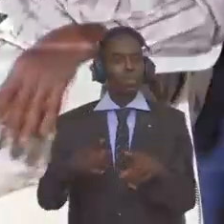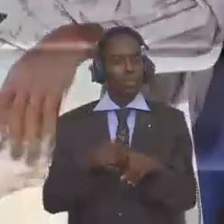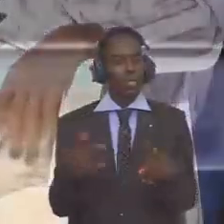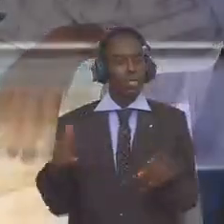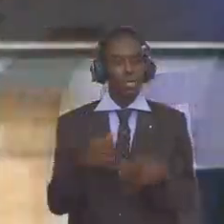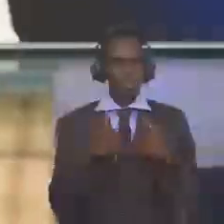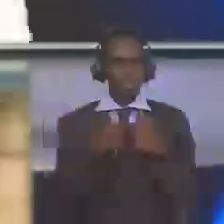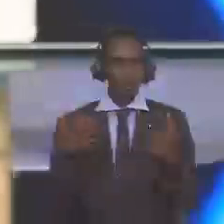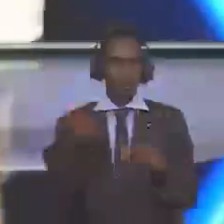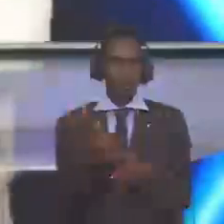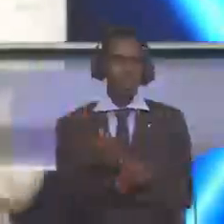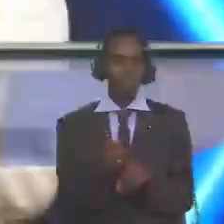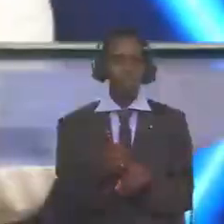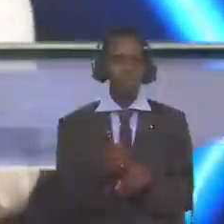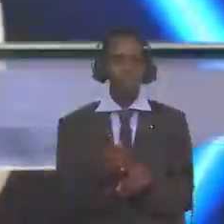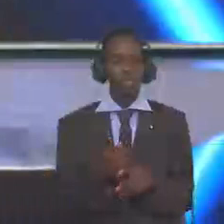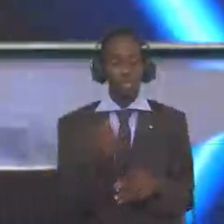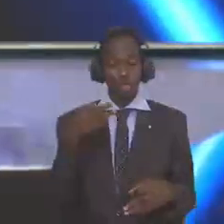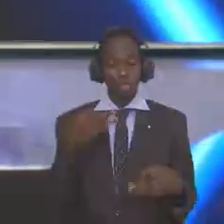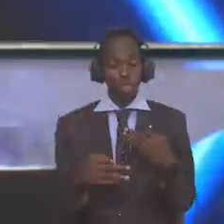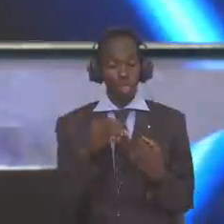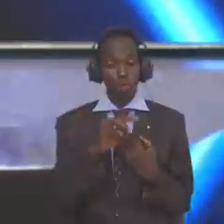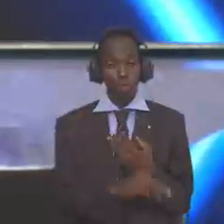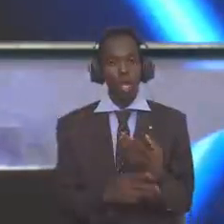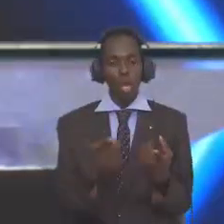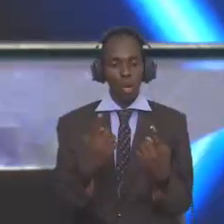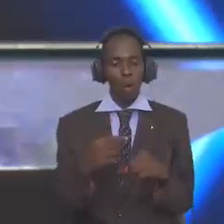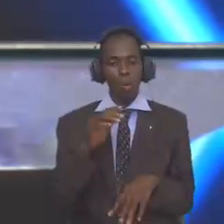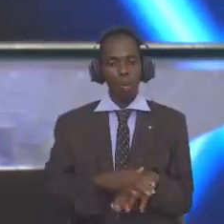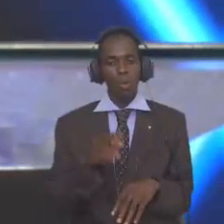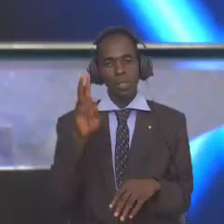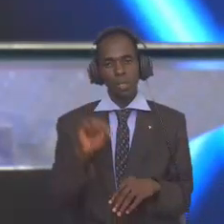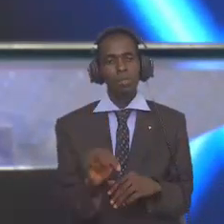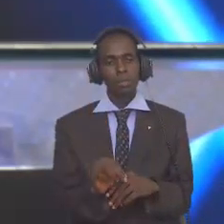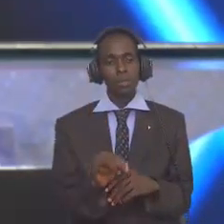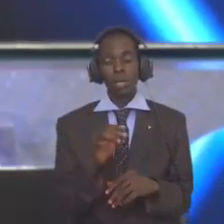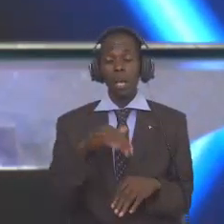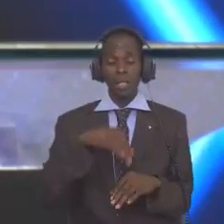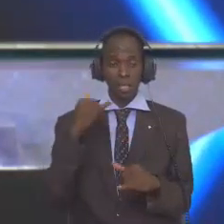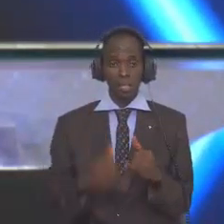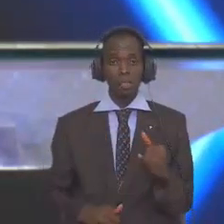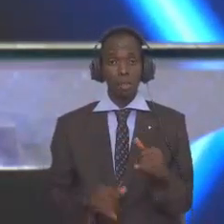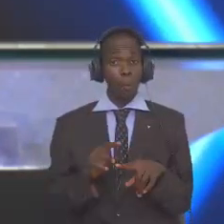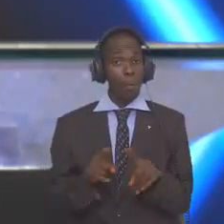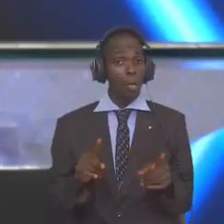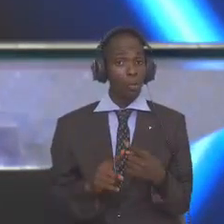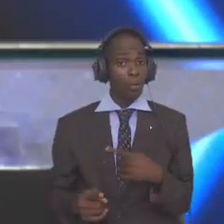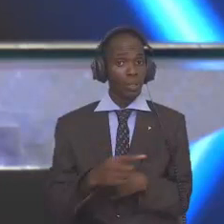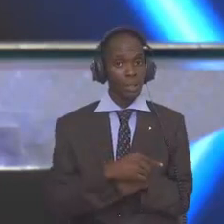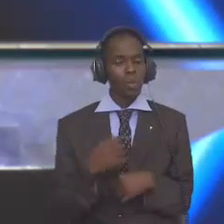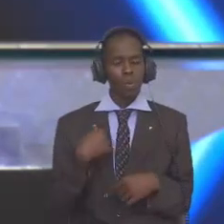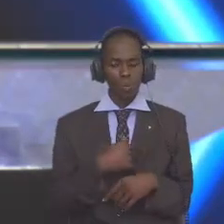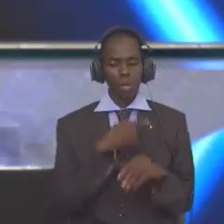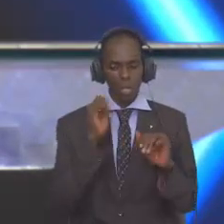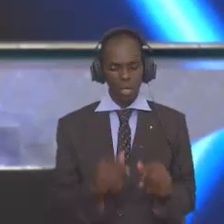not the Spirit. Judgment comes upon them eventually. But today we can